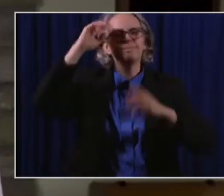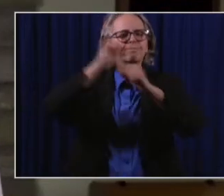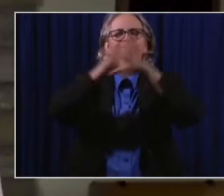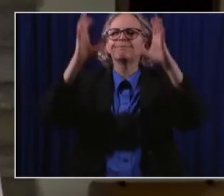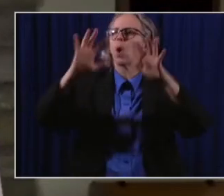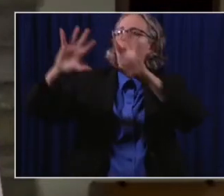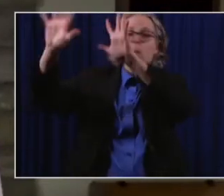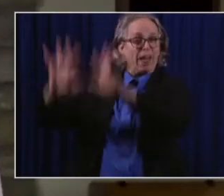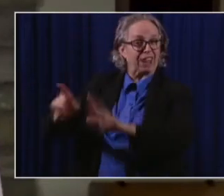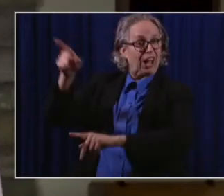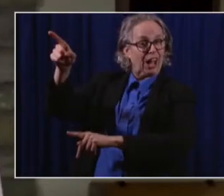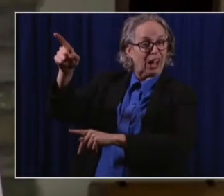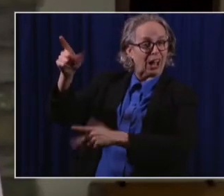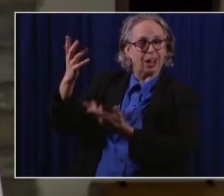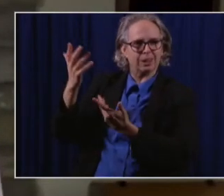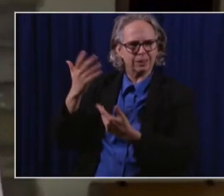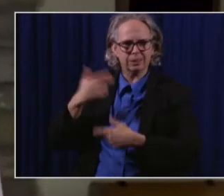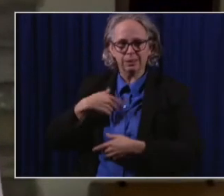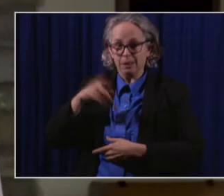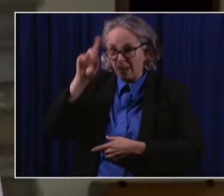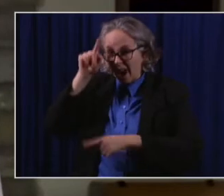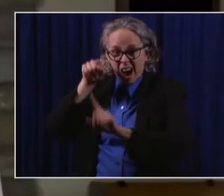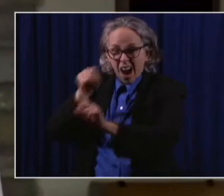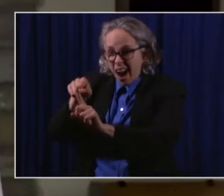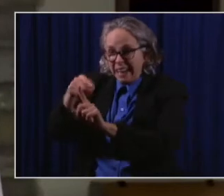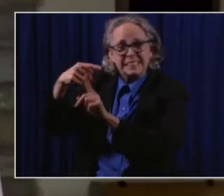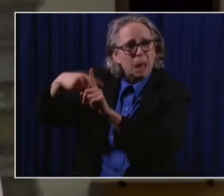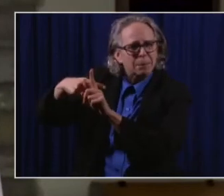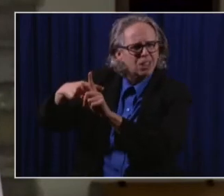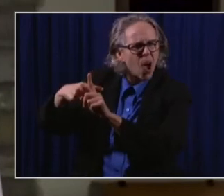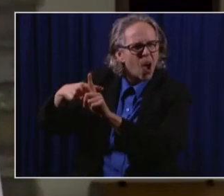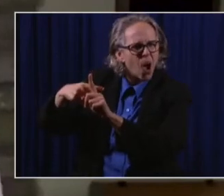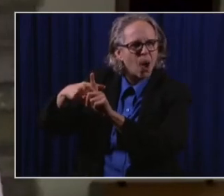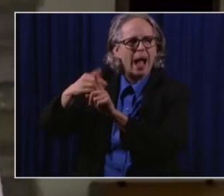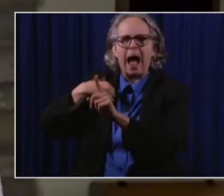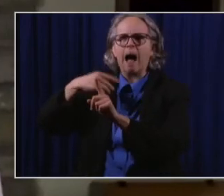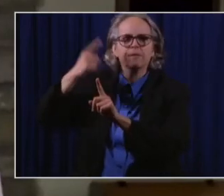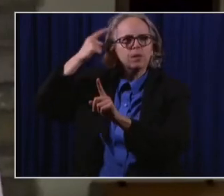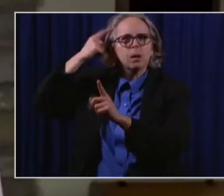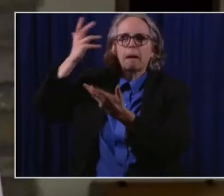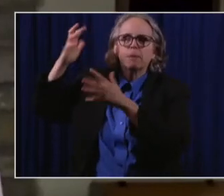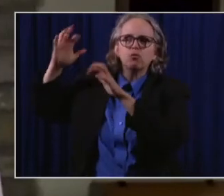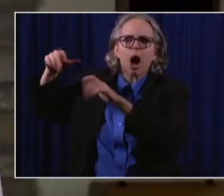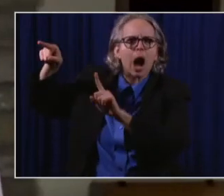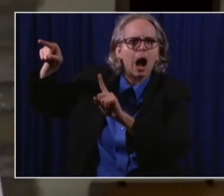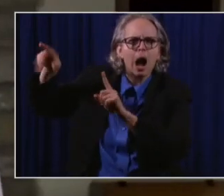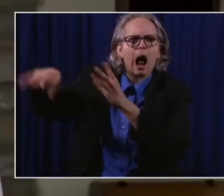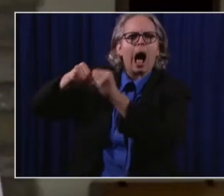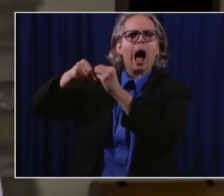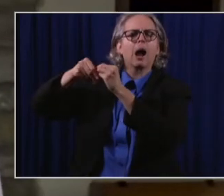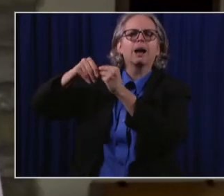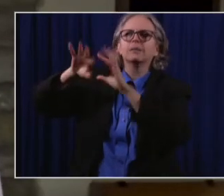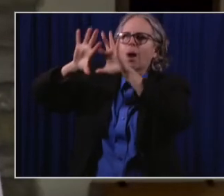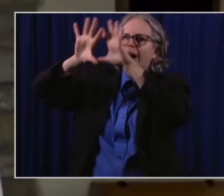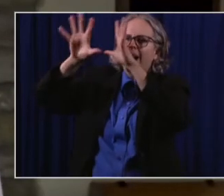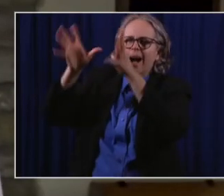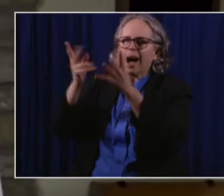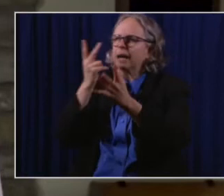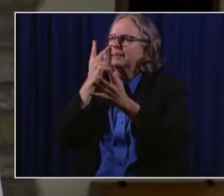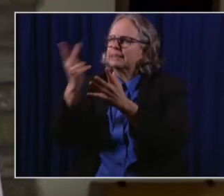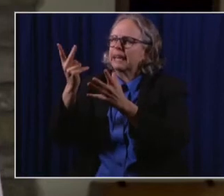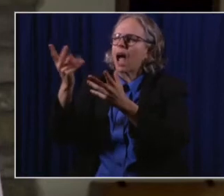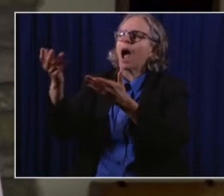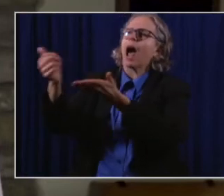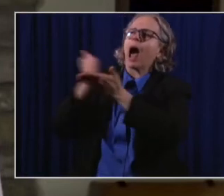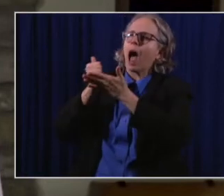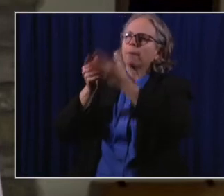only the temperature or the chance of rain. Everything all kind of works together. When looking at the spread of COVID, one of the most important factors